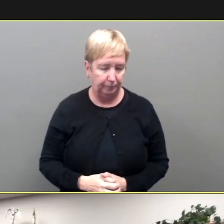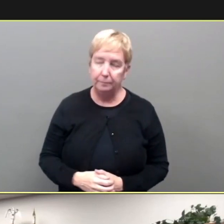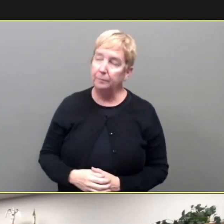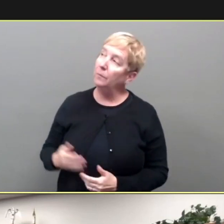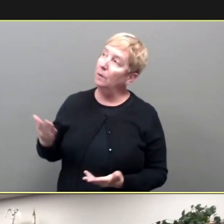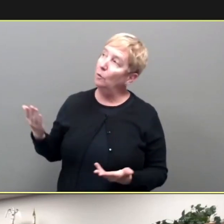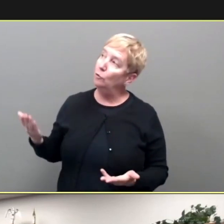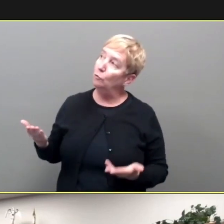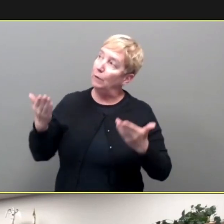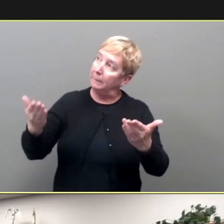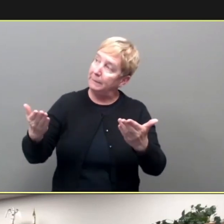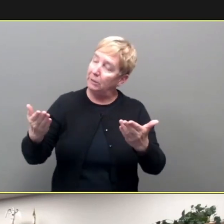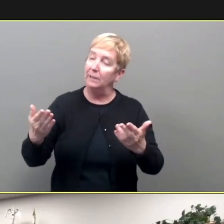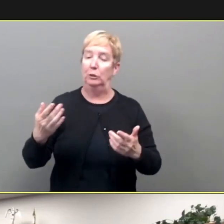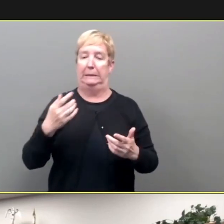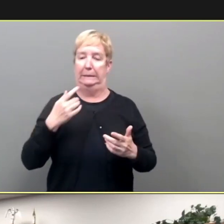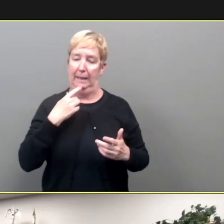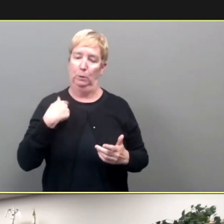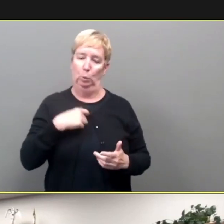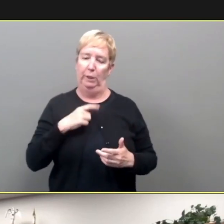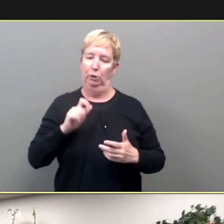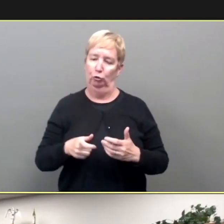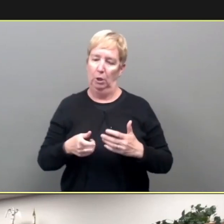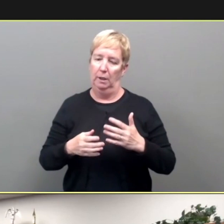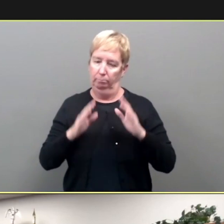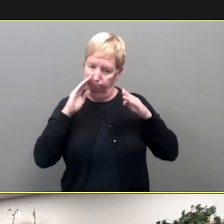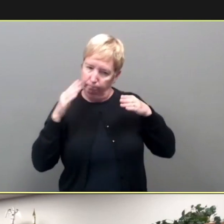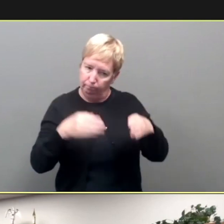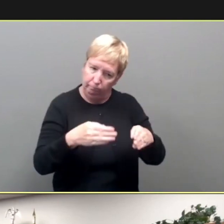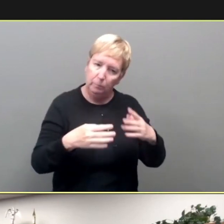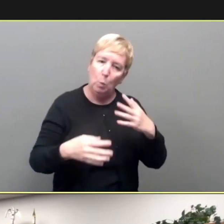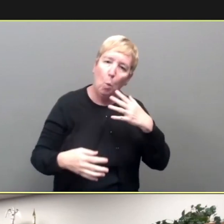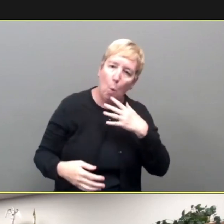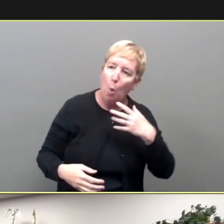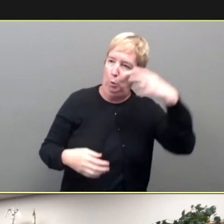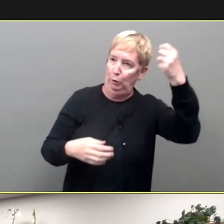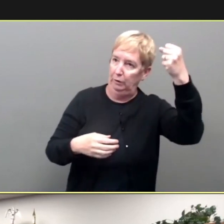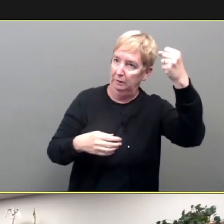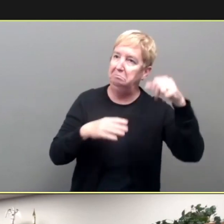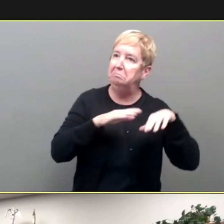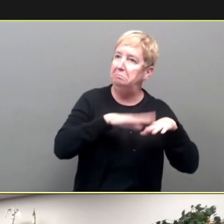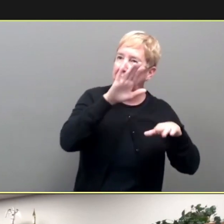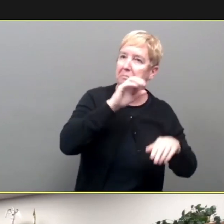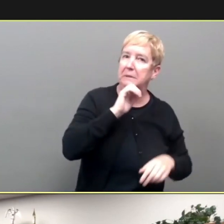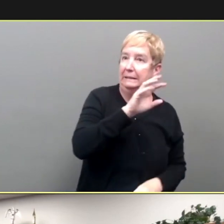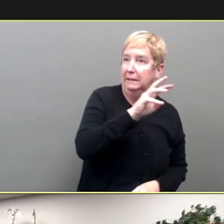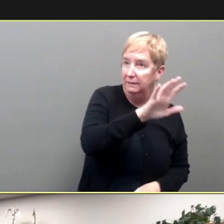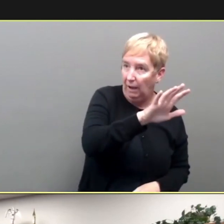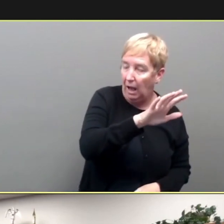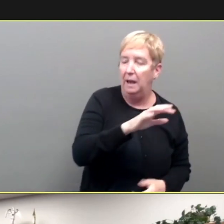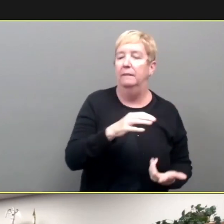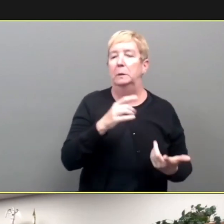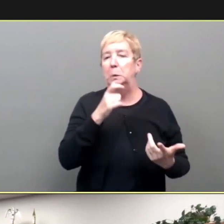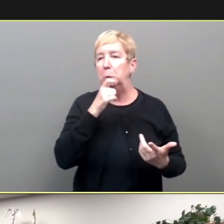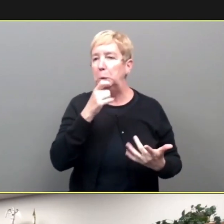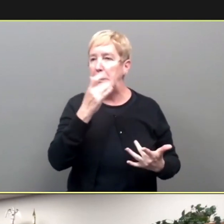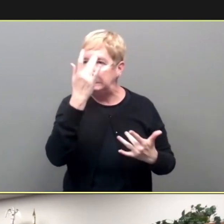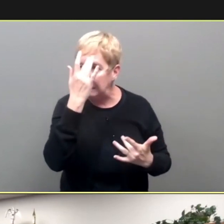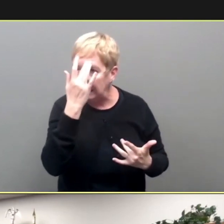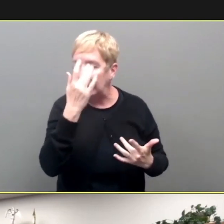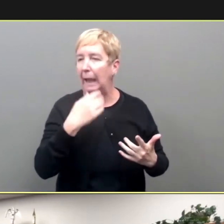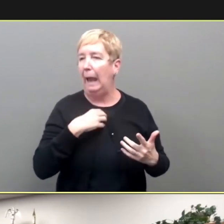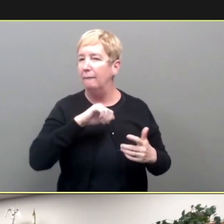recommendation is really to prioritize the older people over 65 and those with comorbidities, we wanted to give